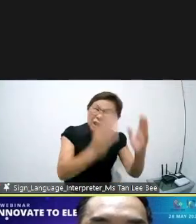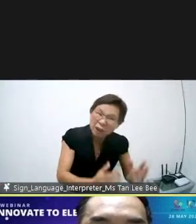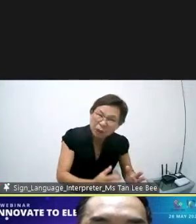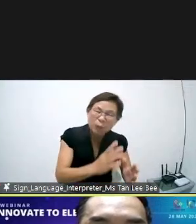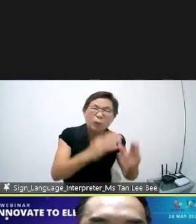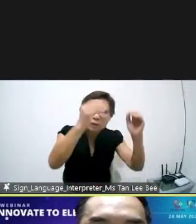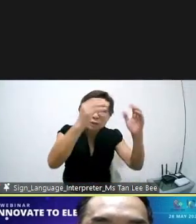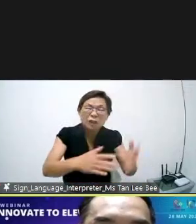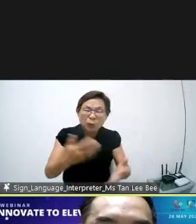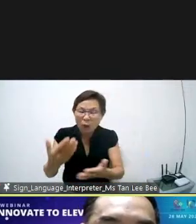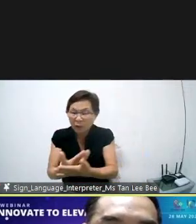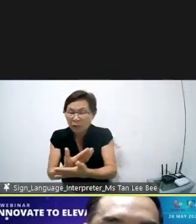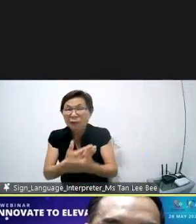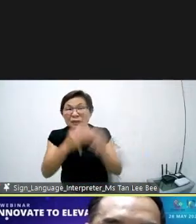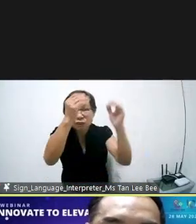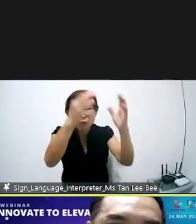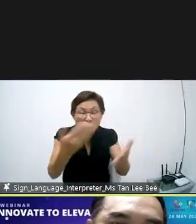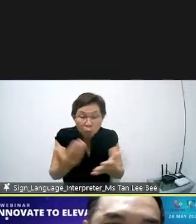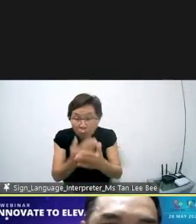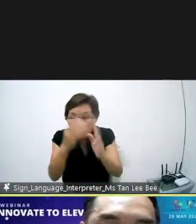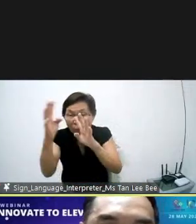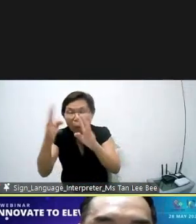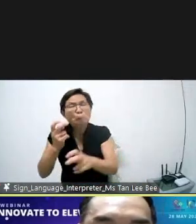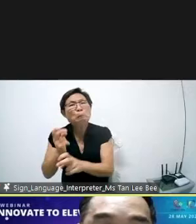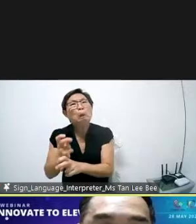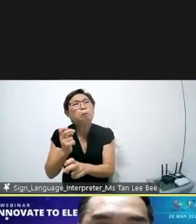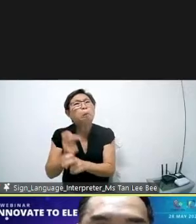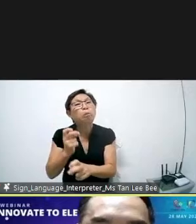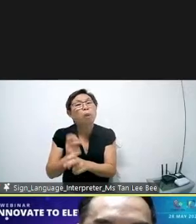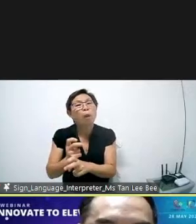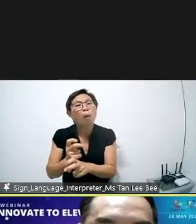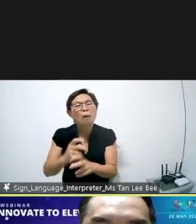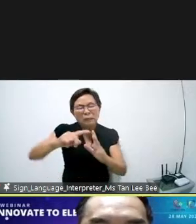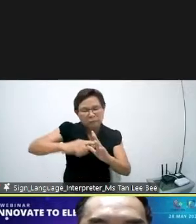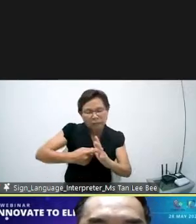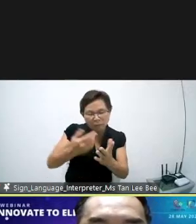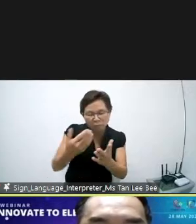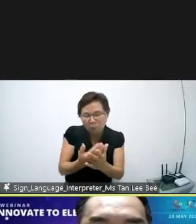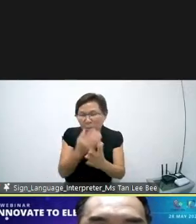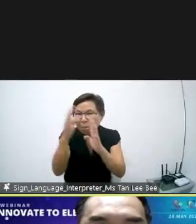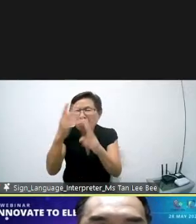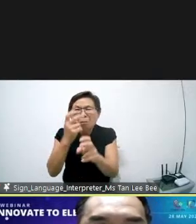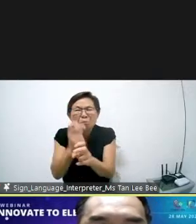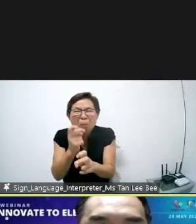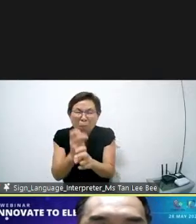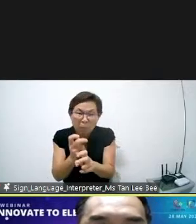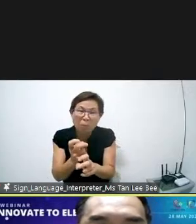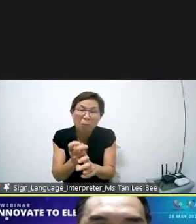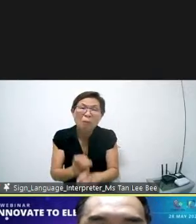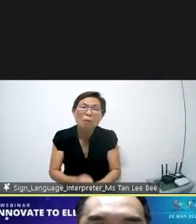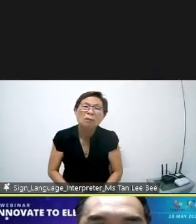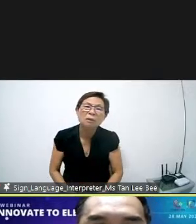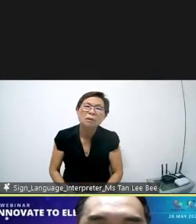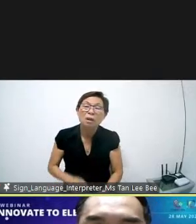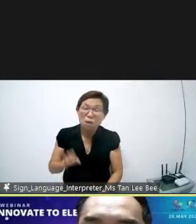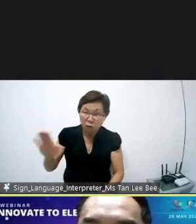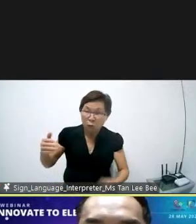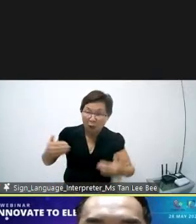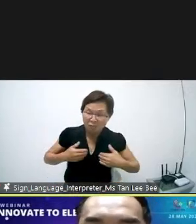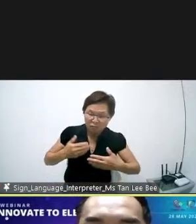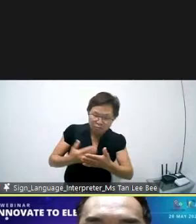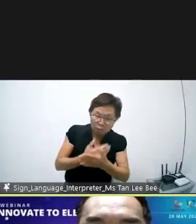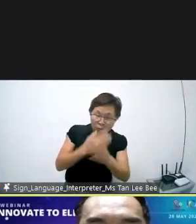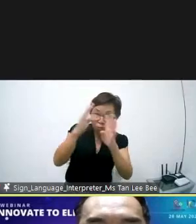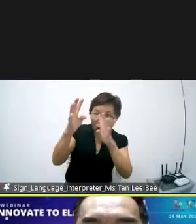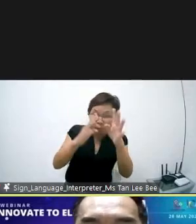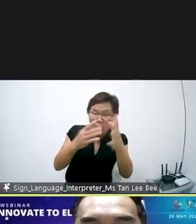innovators found that it is quite a bit difficult to start the innovation. So if you have innovation, please